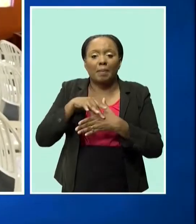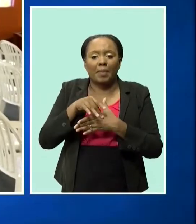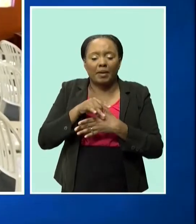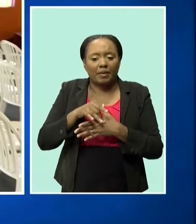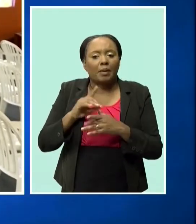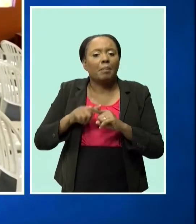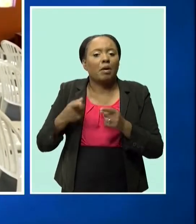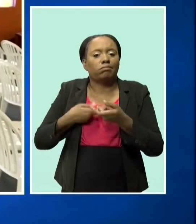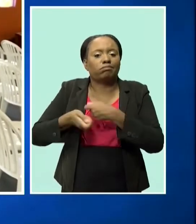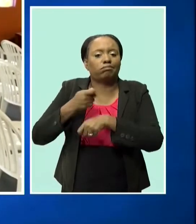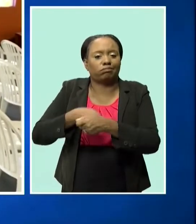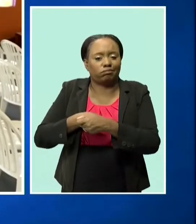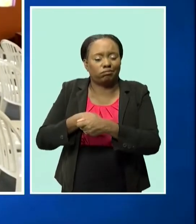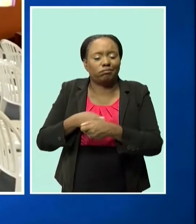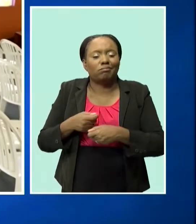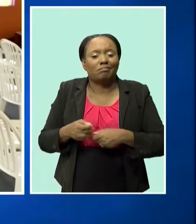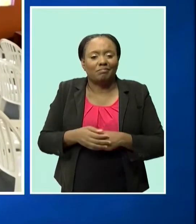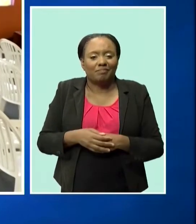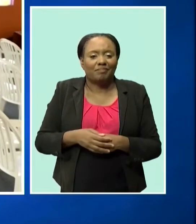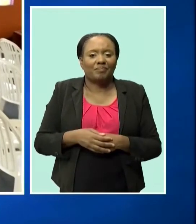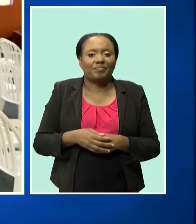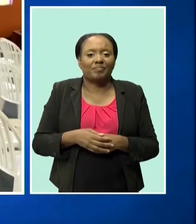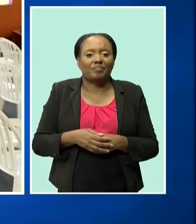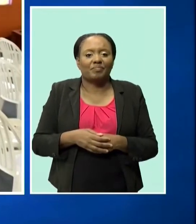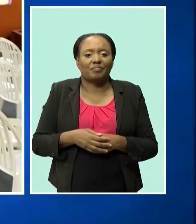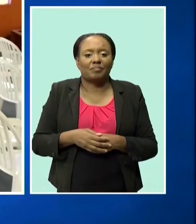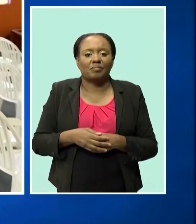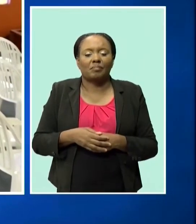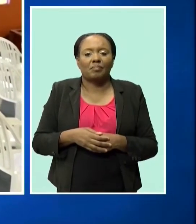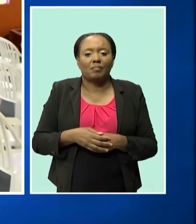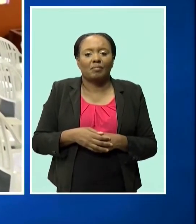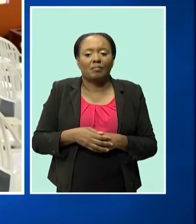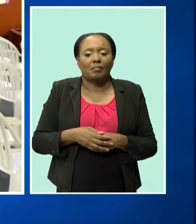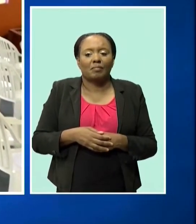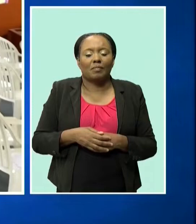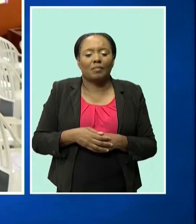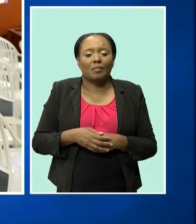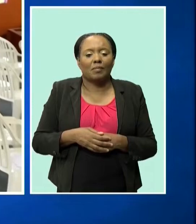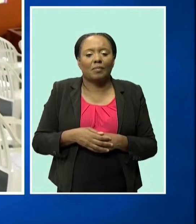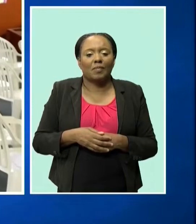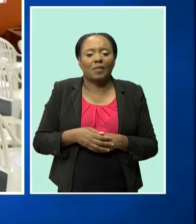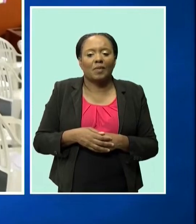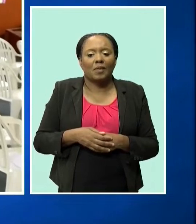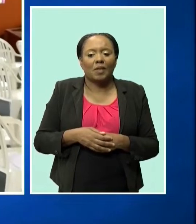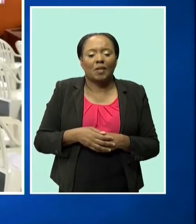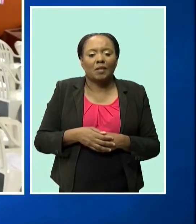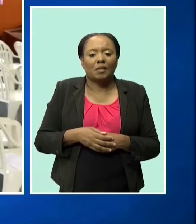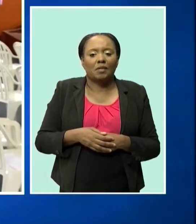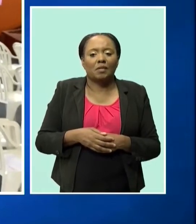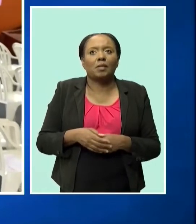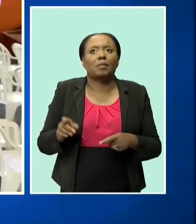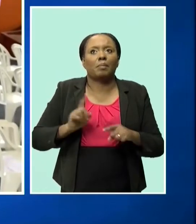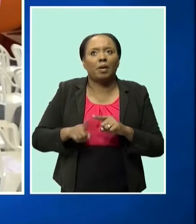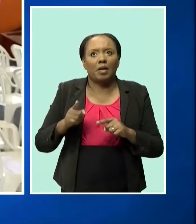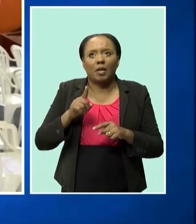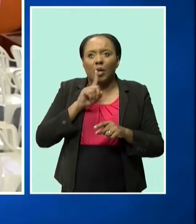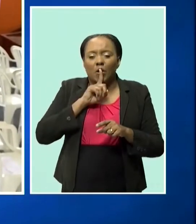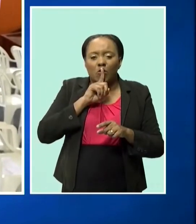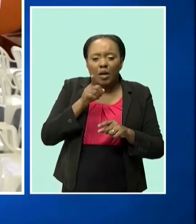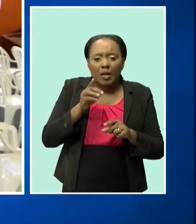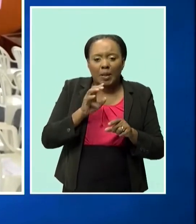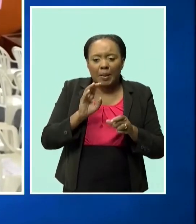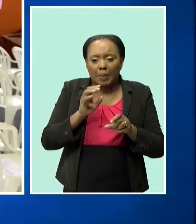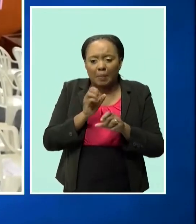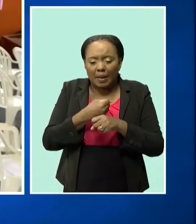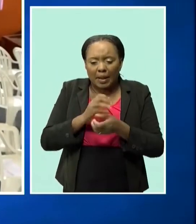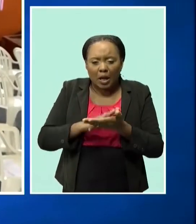substituted. However, they have been mingled and put together so well that many have